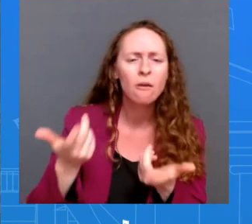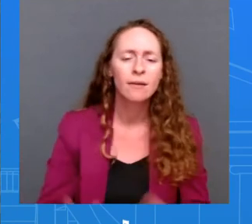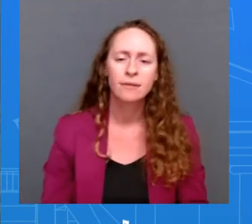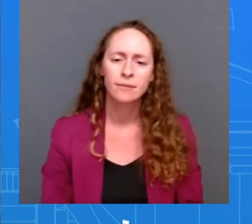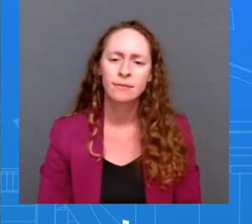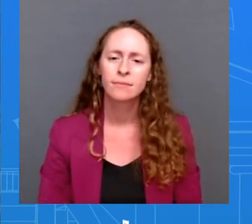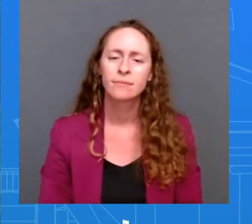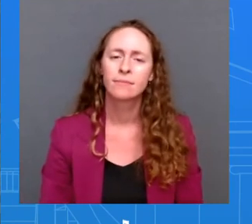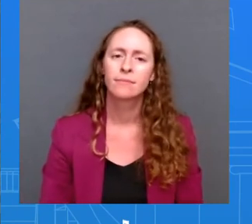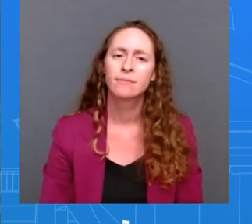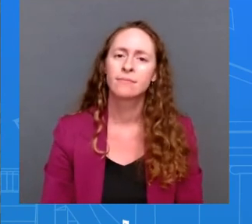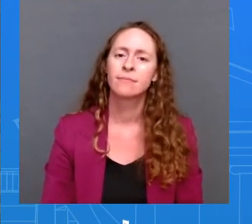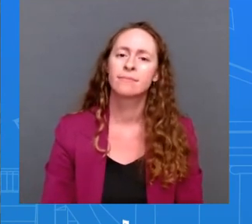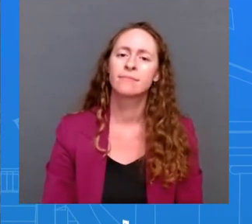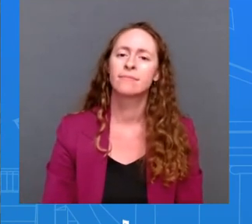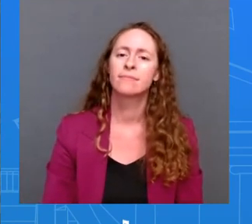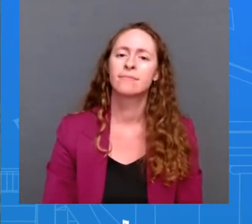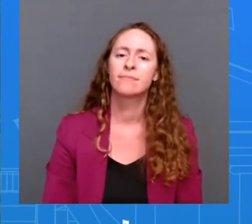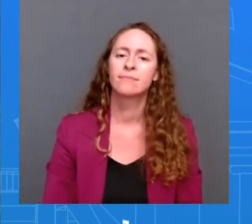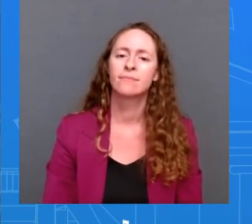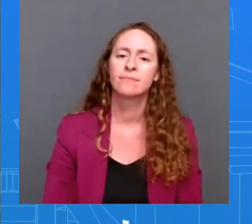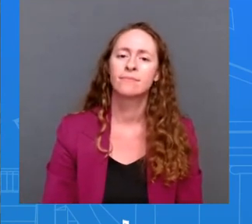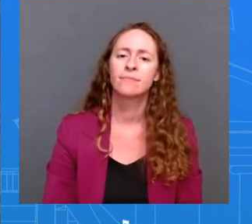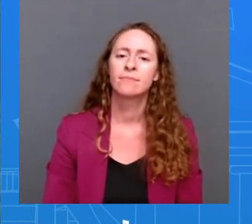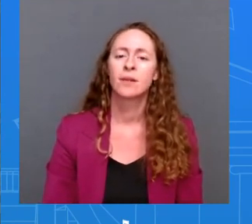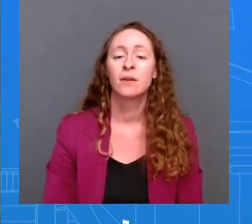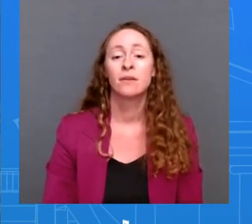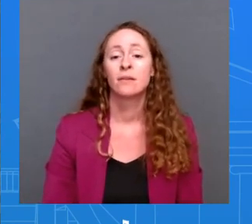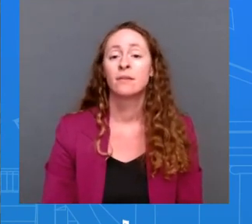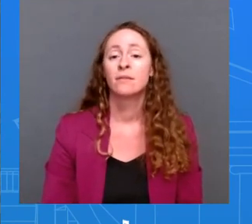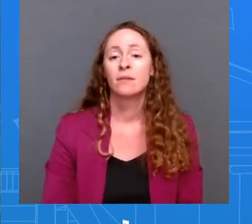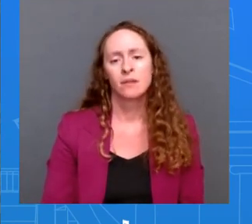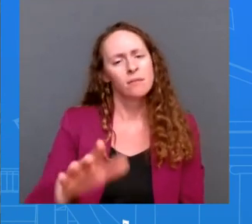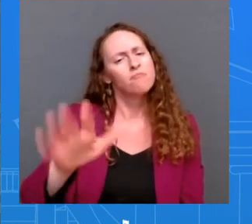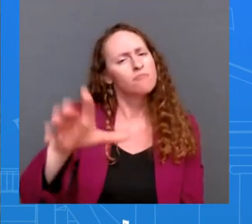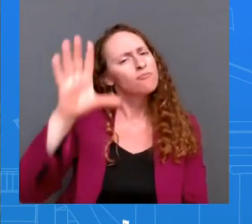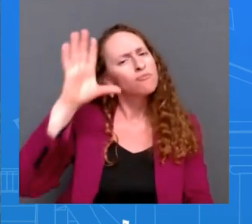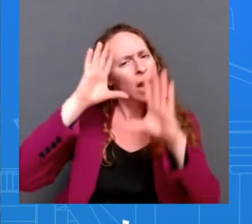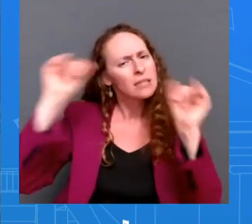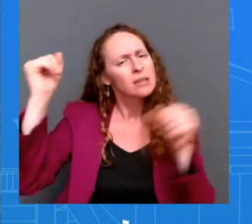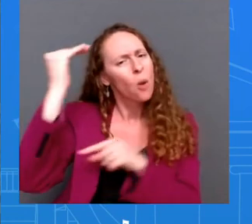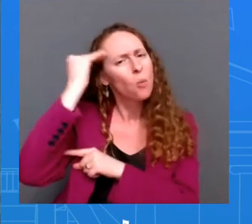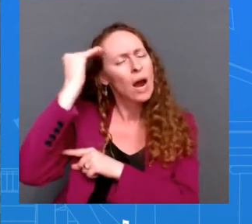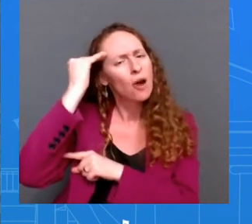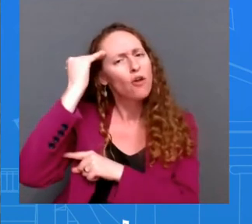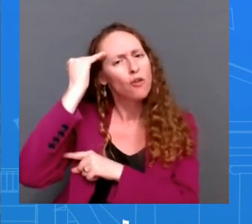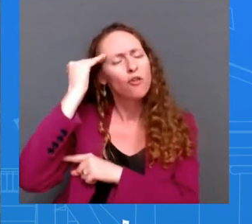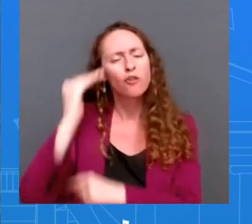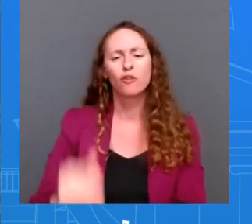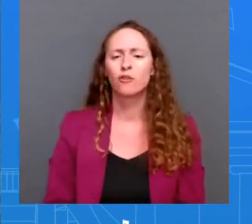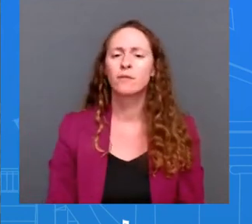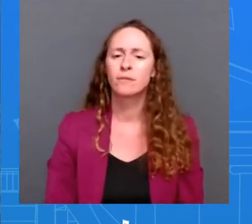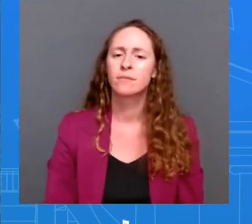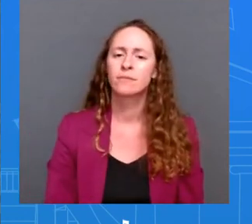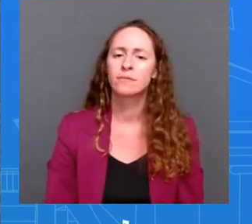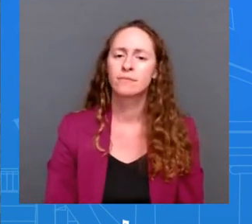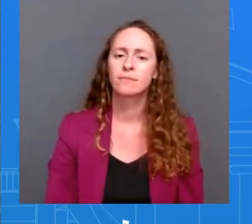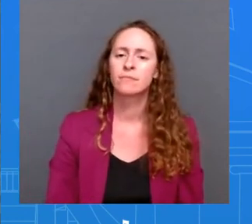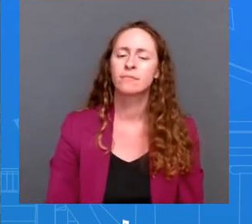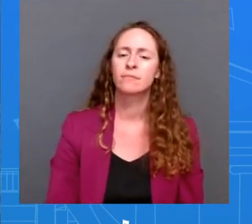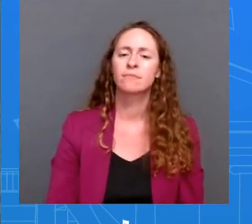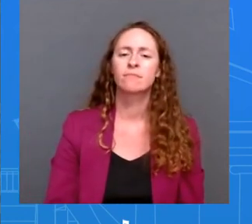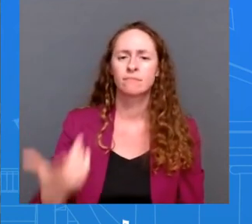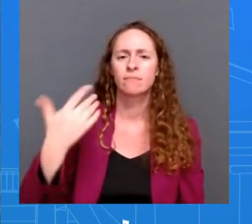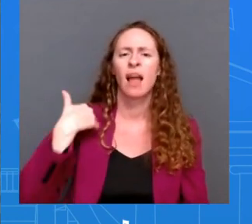mind as well for him. And so I can assure you that he is regularly briefed by his senior teams, also by